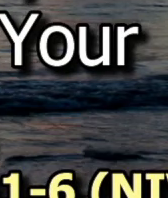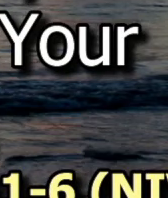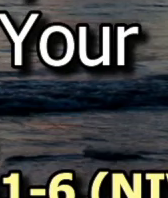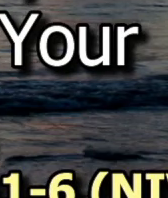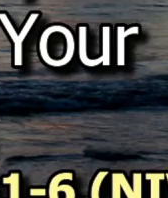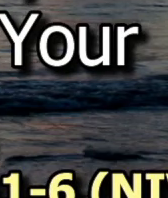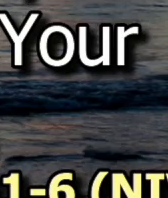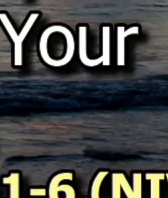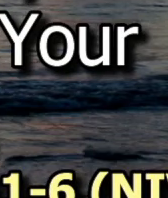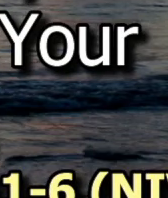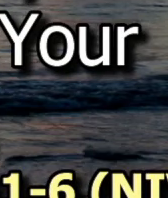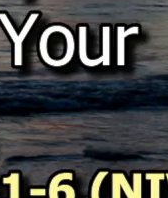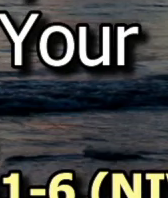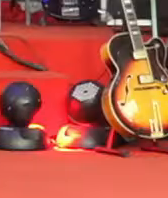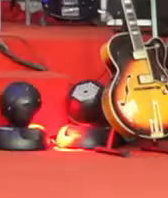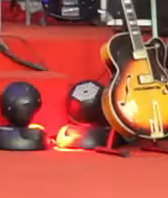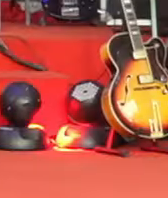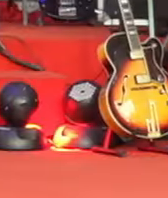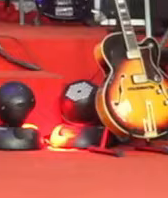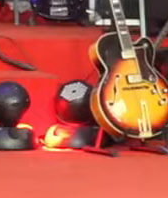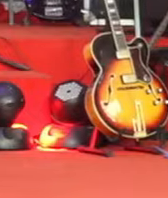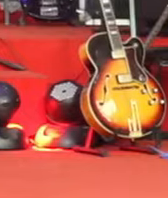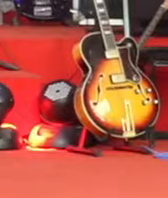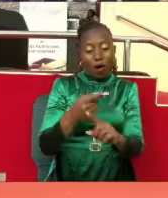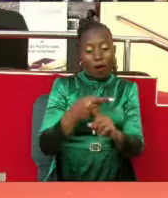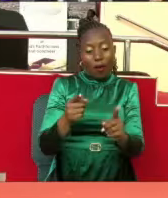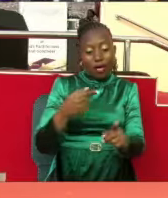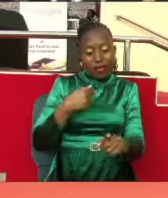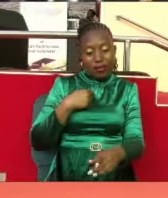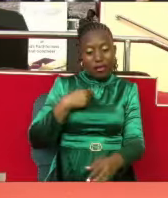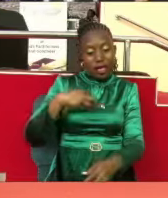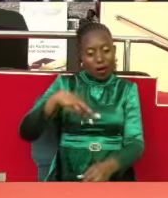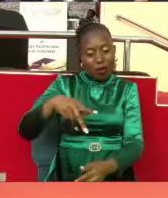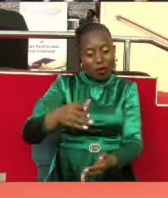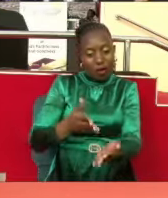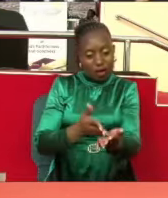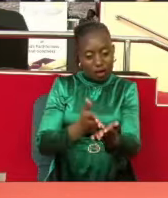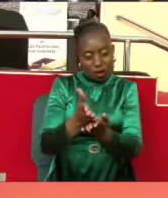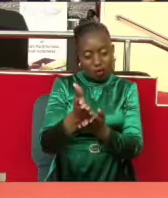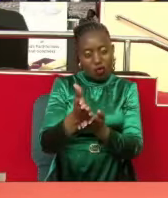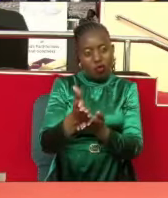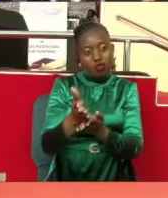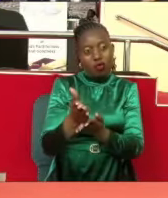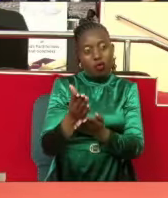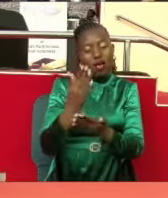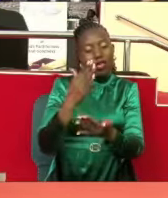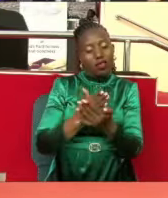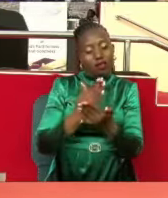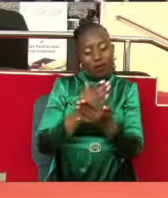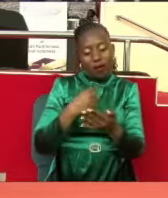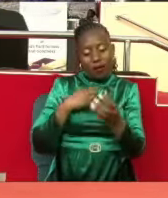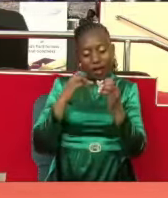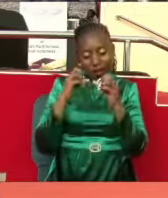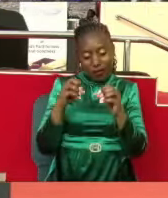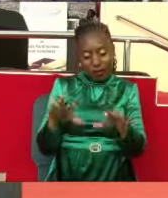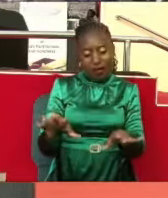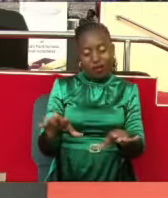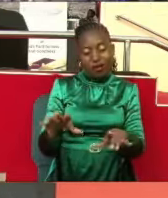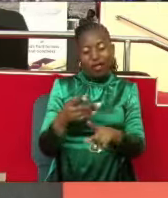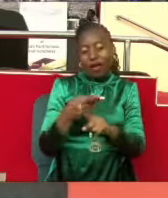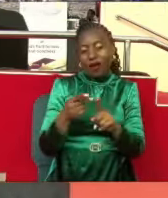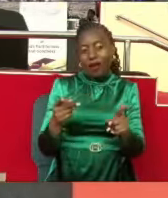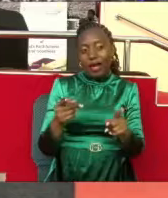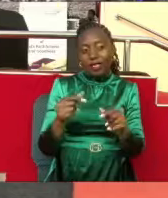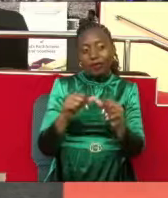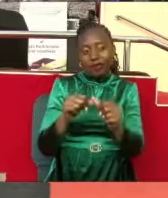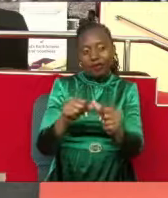the situation. Sisimami katika hali. I am walking through. Napitia ndani. I have lost. Nimepoteza. But I am walking through. Lakini